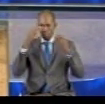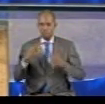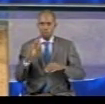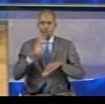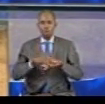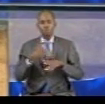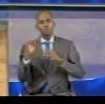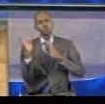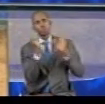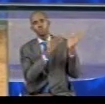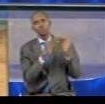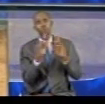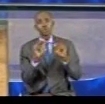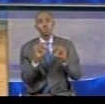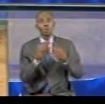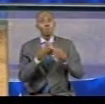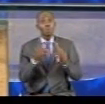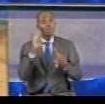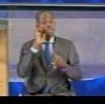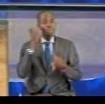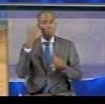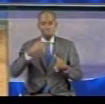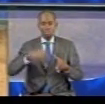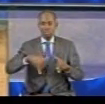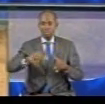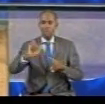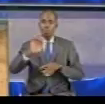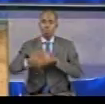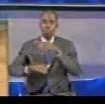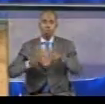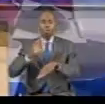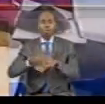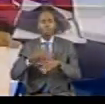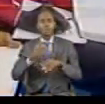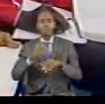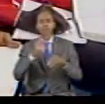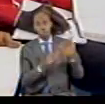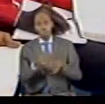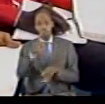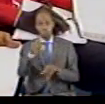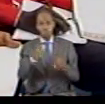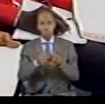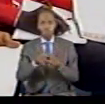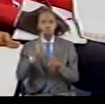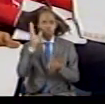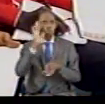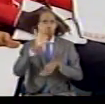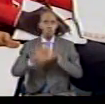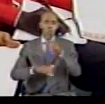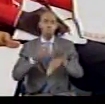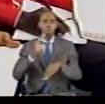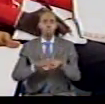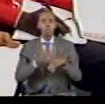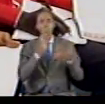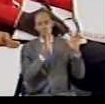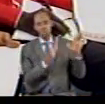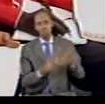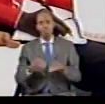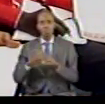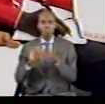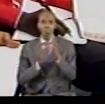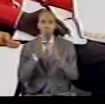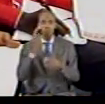walking upon the sea. You'll walk upon the sea. He that believeth on